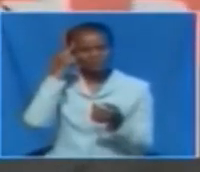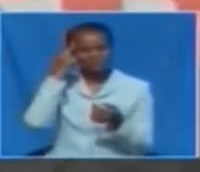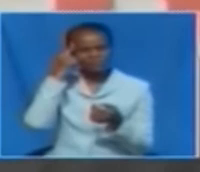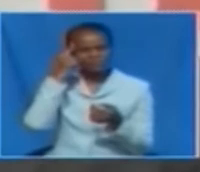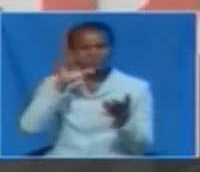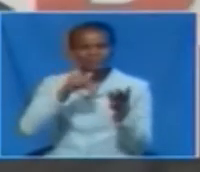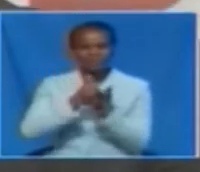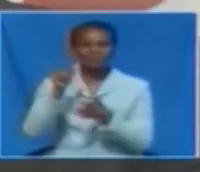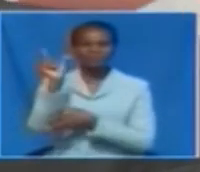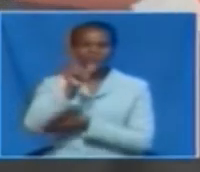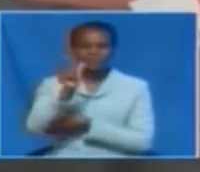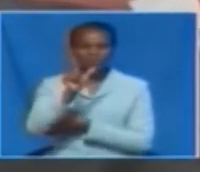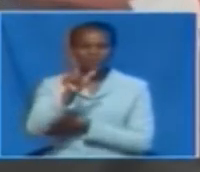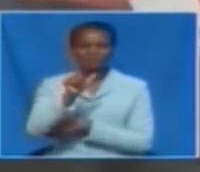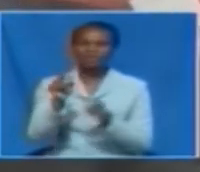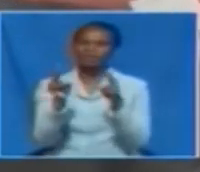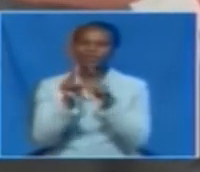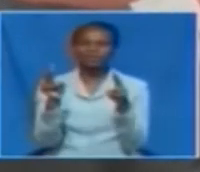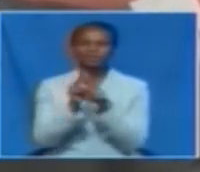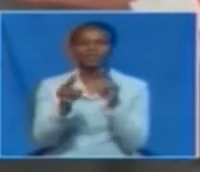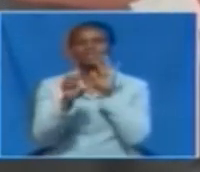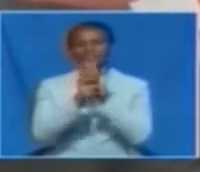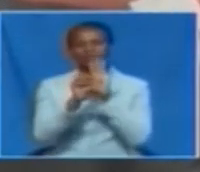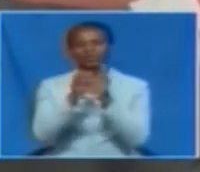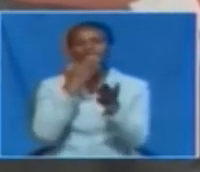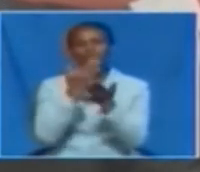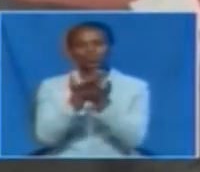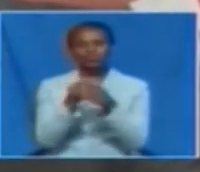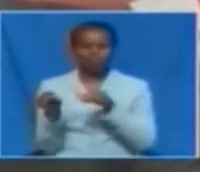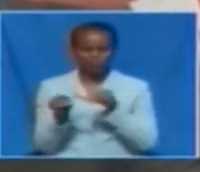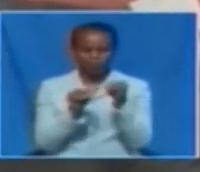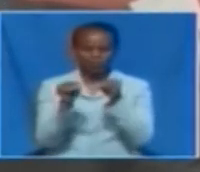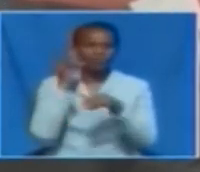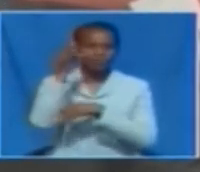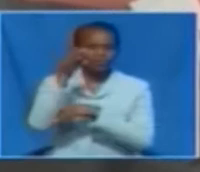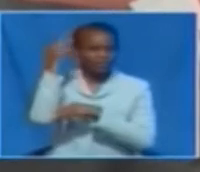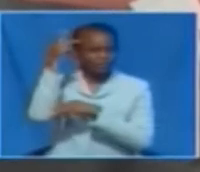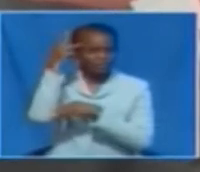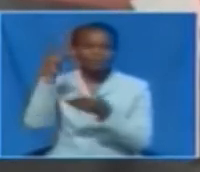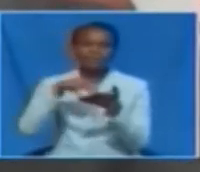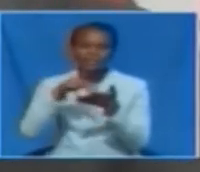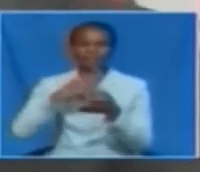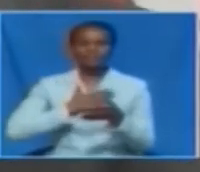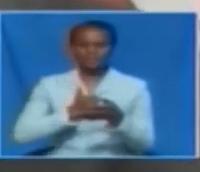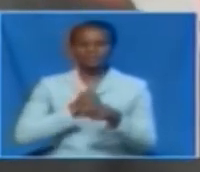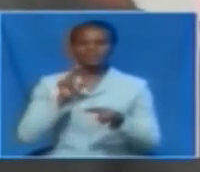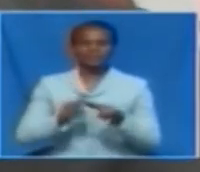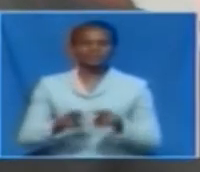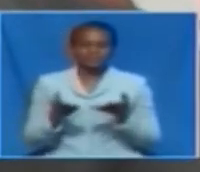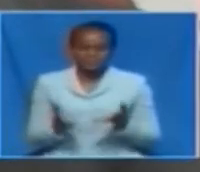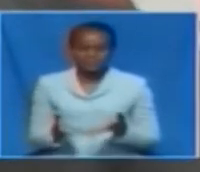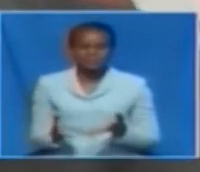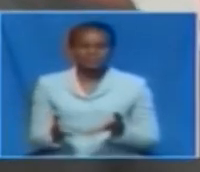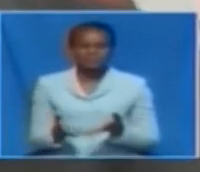of MMD is a very good example moving forward for political parties. I think I sit here as one of the